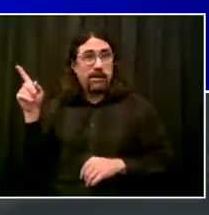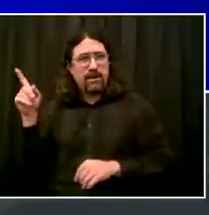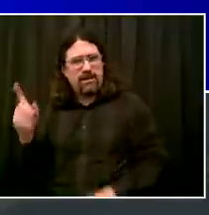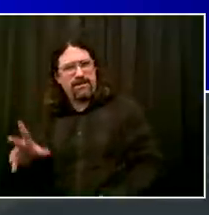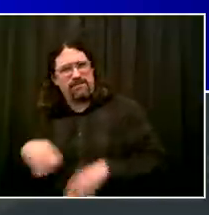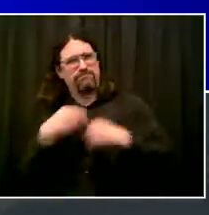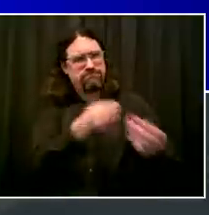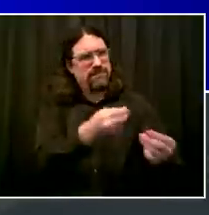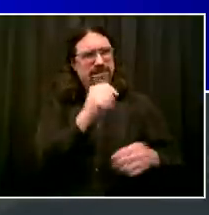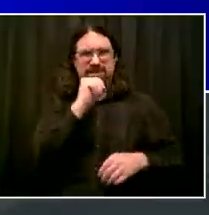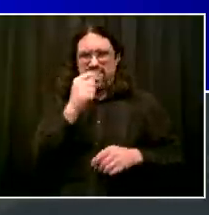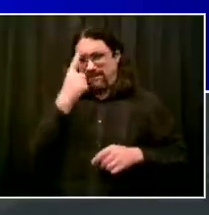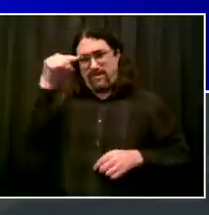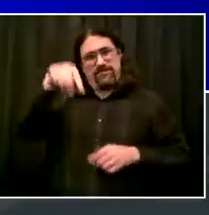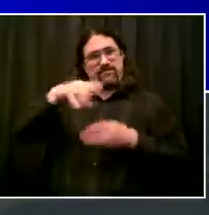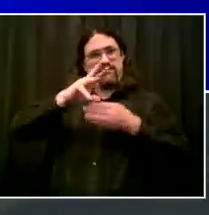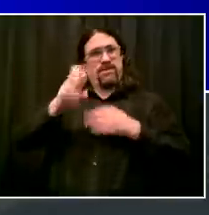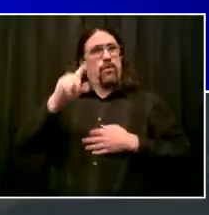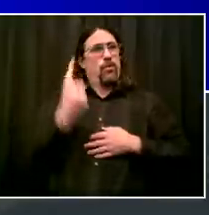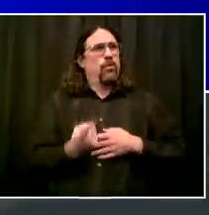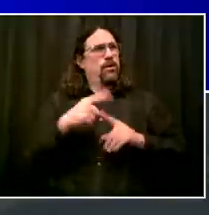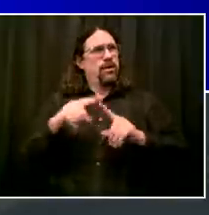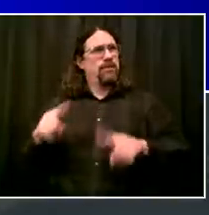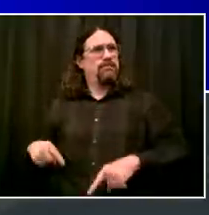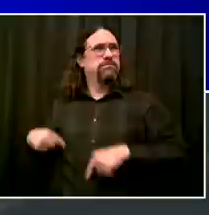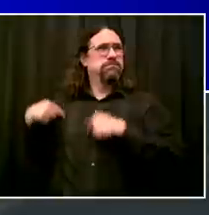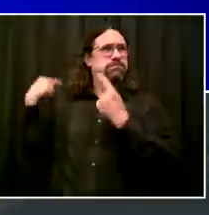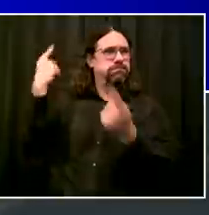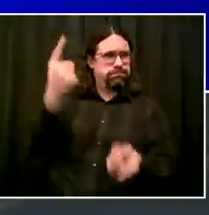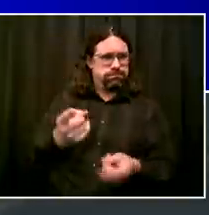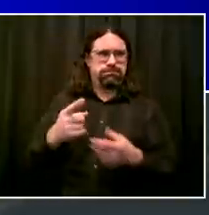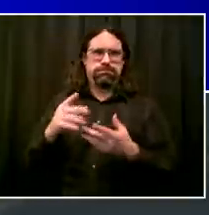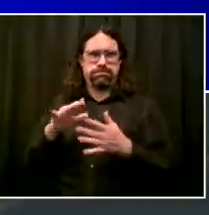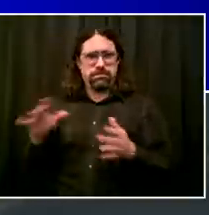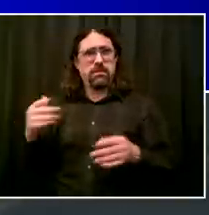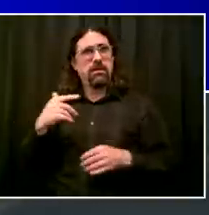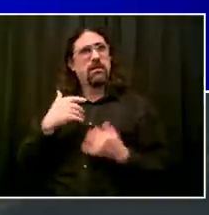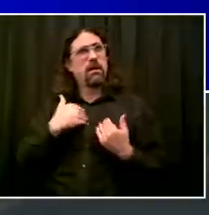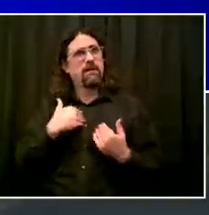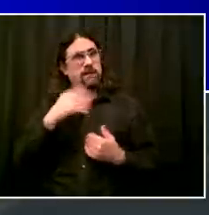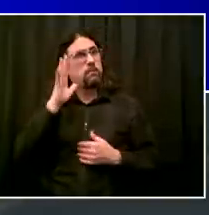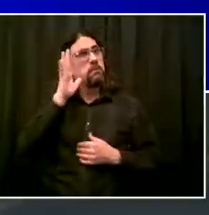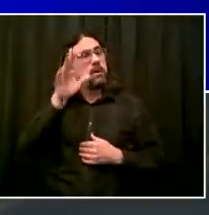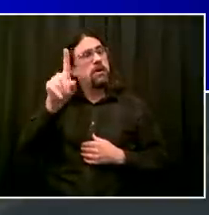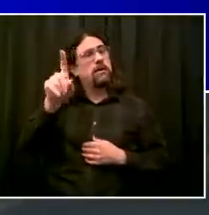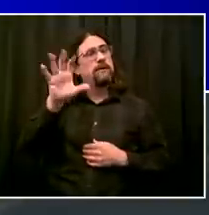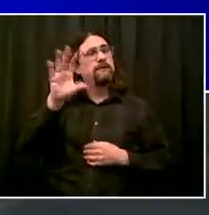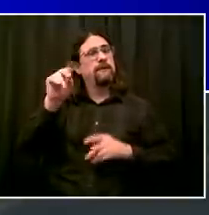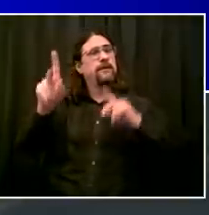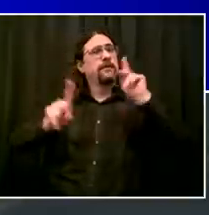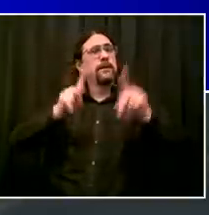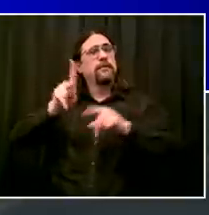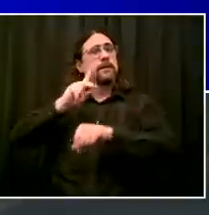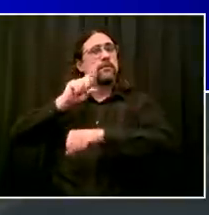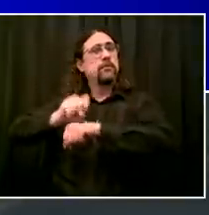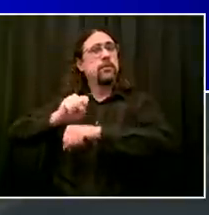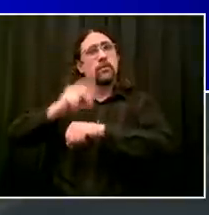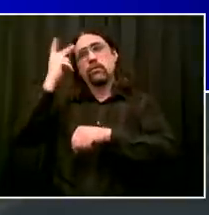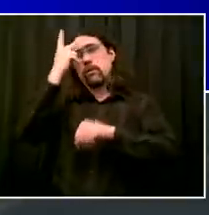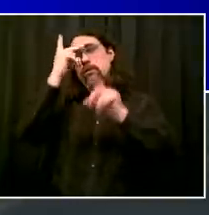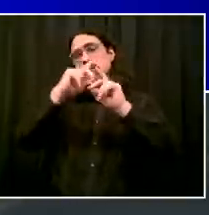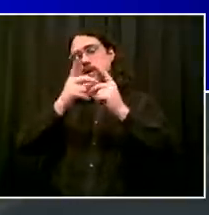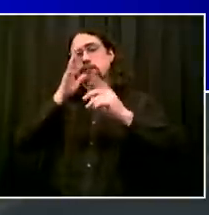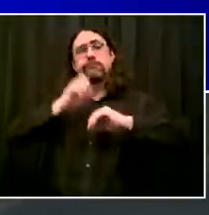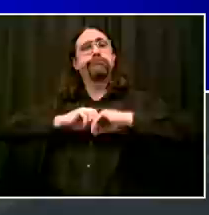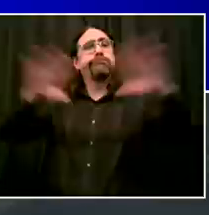out across the beaches this weekend. And every year, the NYPD has a summer beach detail. We will add to